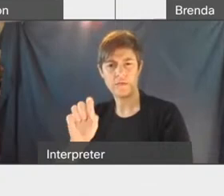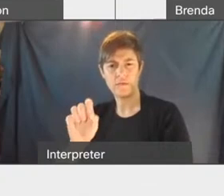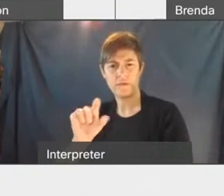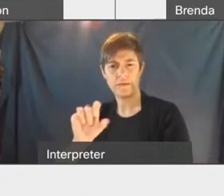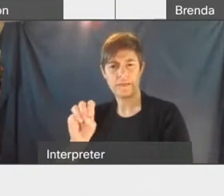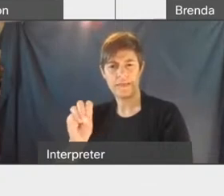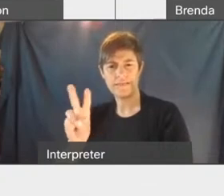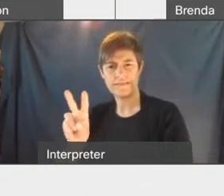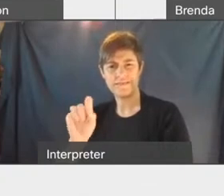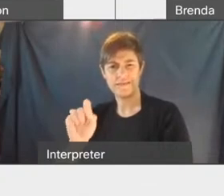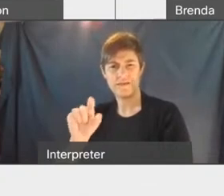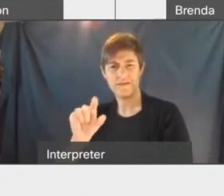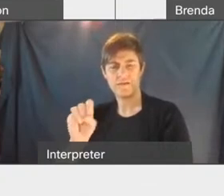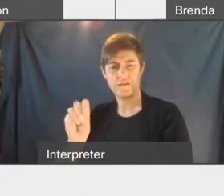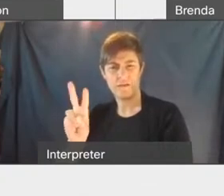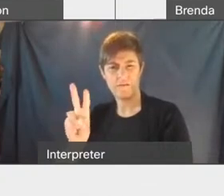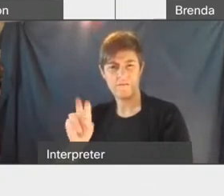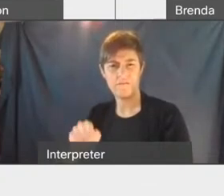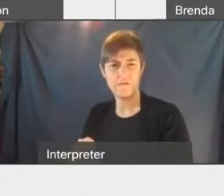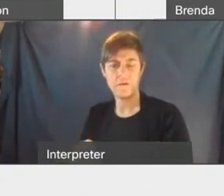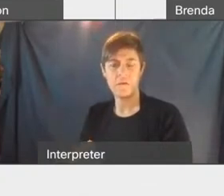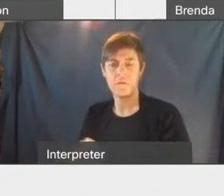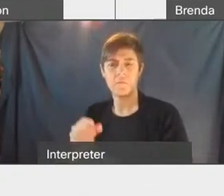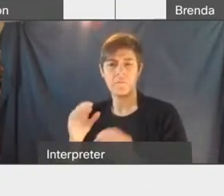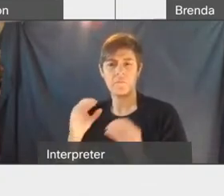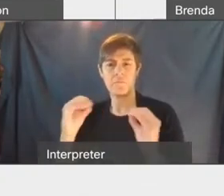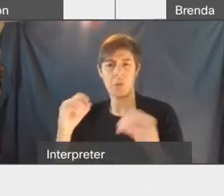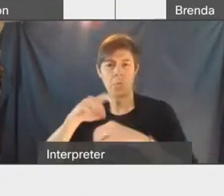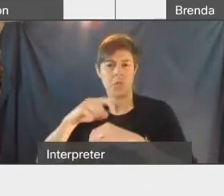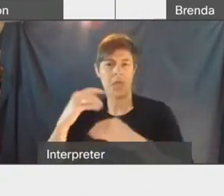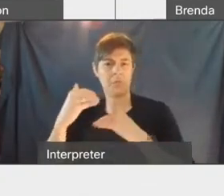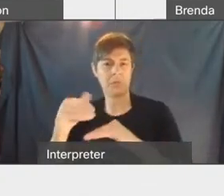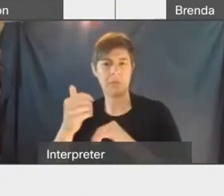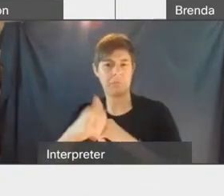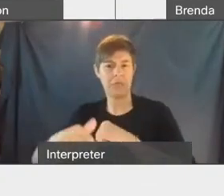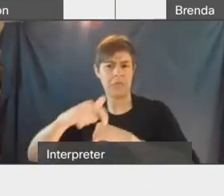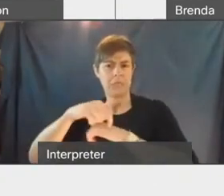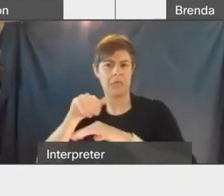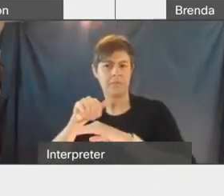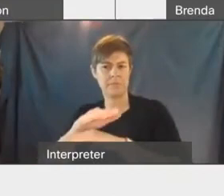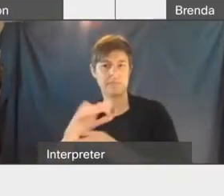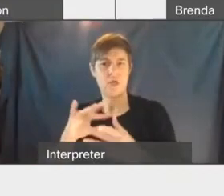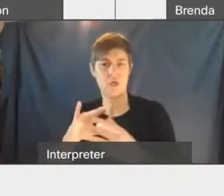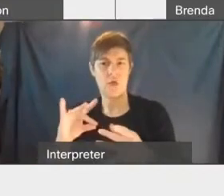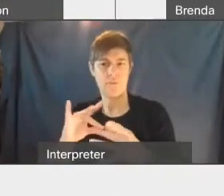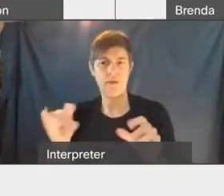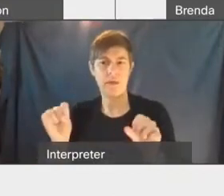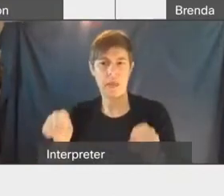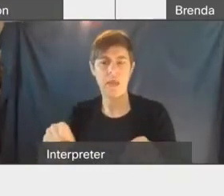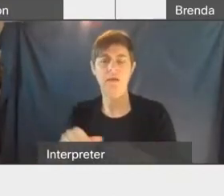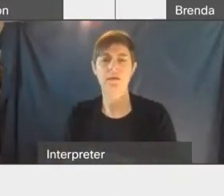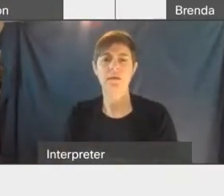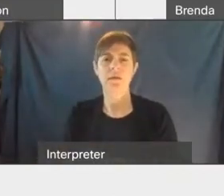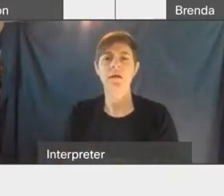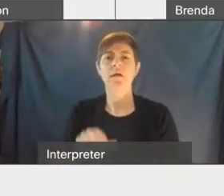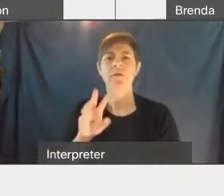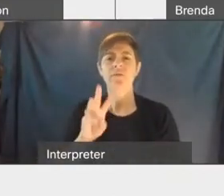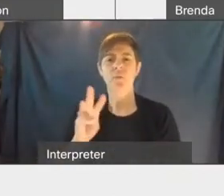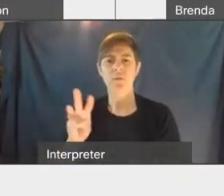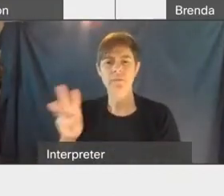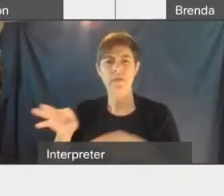klrd.kansas.gov. There's no cutoff date for the public to send in their comments. The legislative website does provide instructions